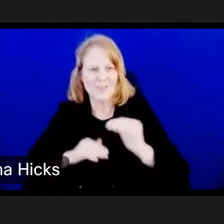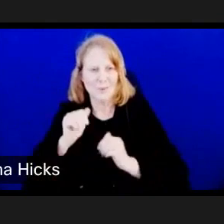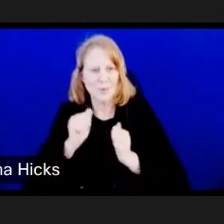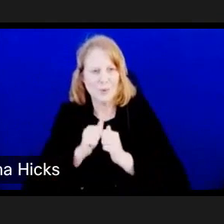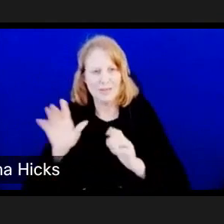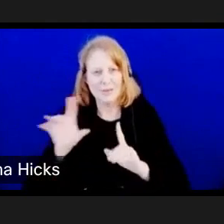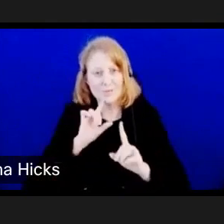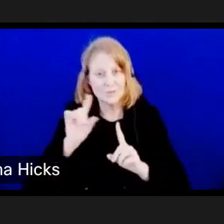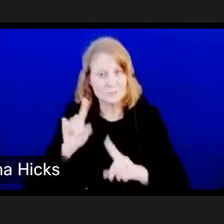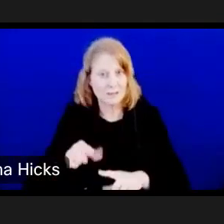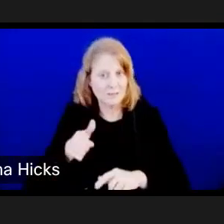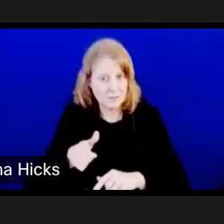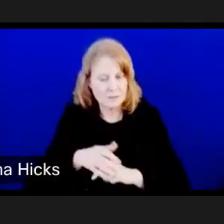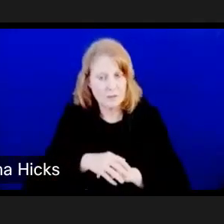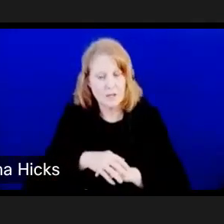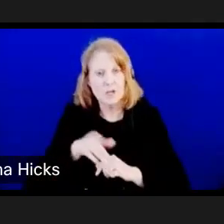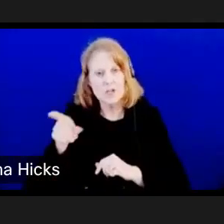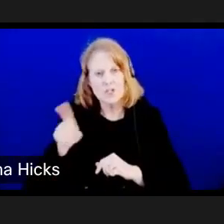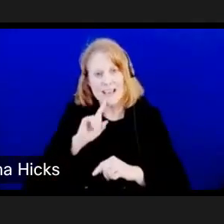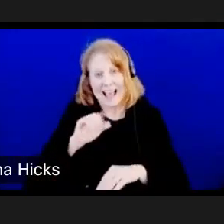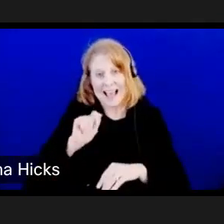responses. So she is at